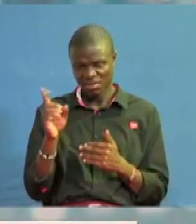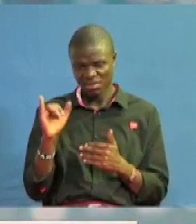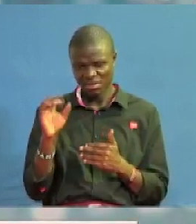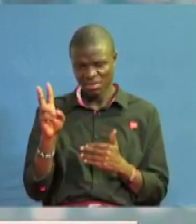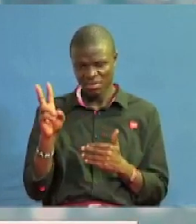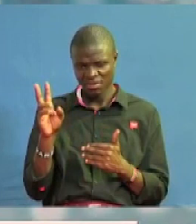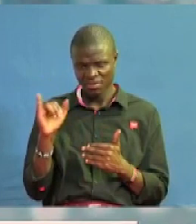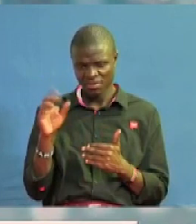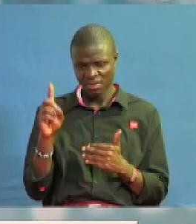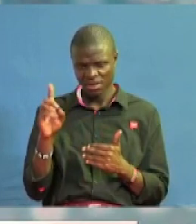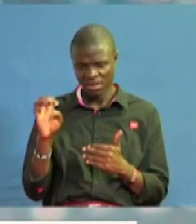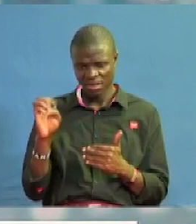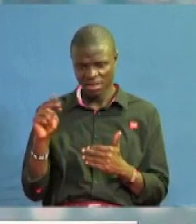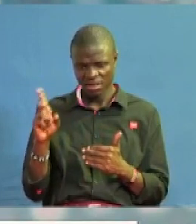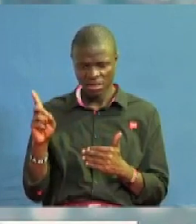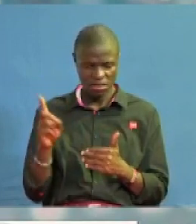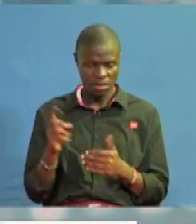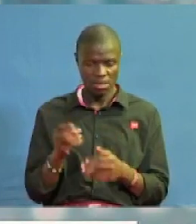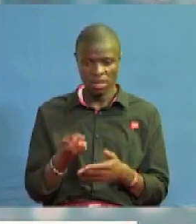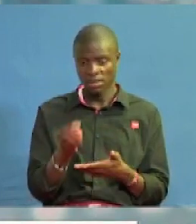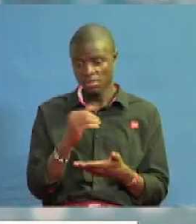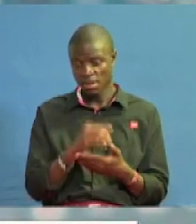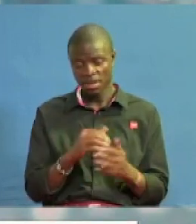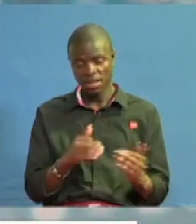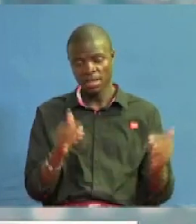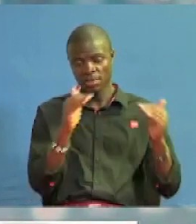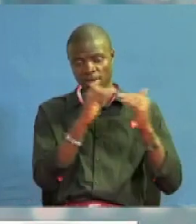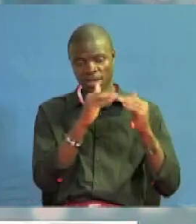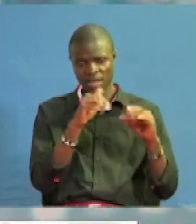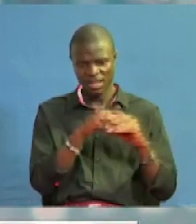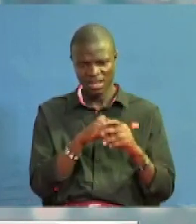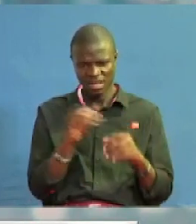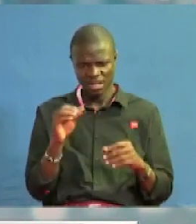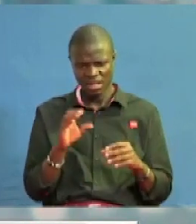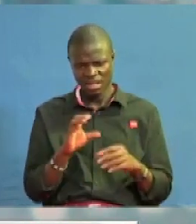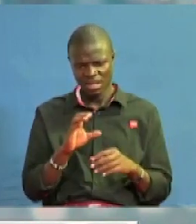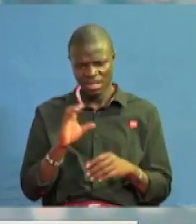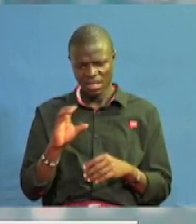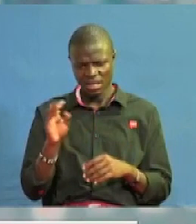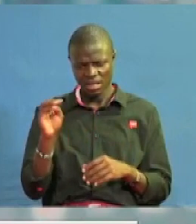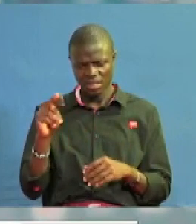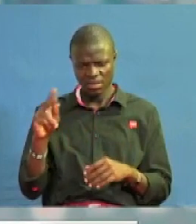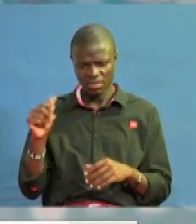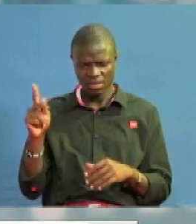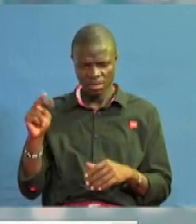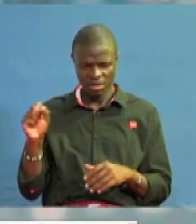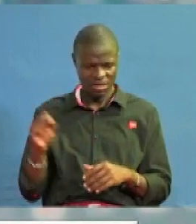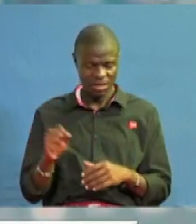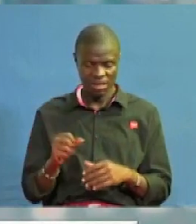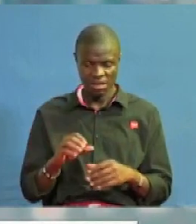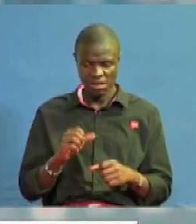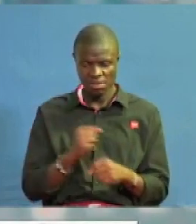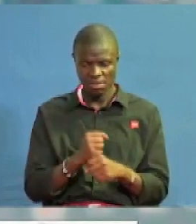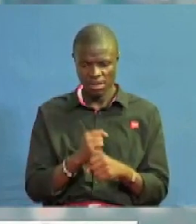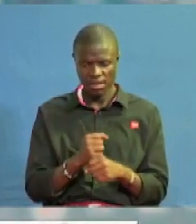Yeah. So you buy a stock or you buy a share or an equity Yeah. in a company, and this company will make profits. And if the